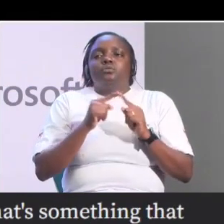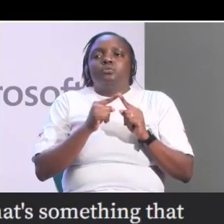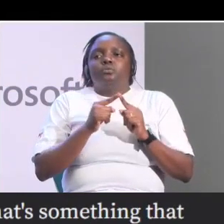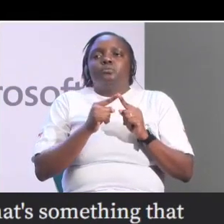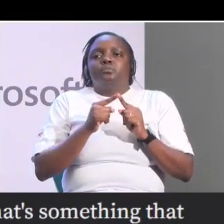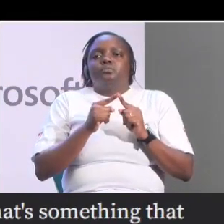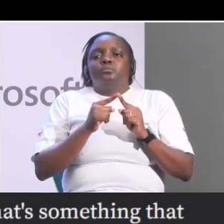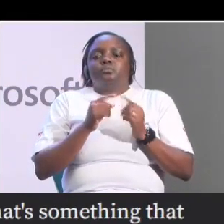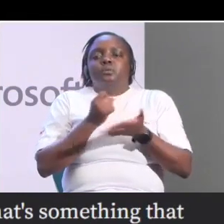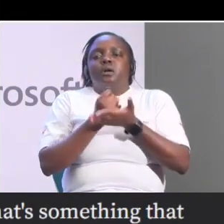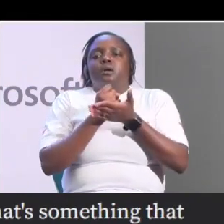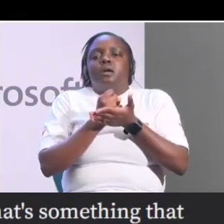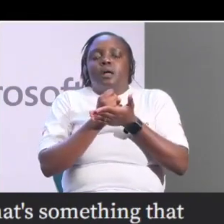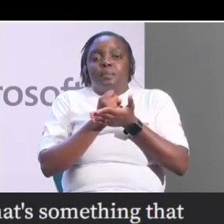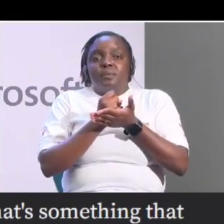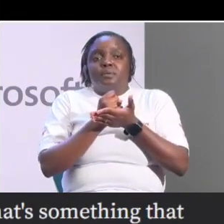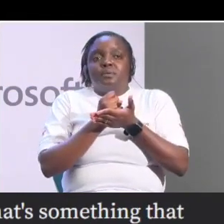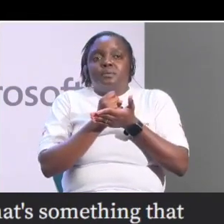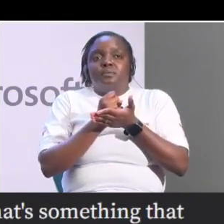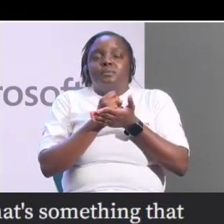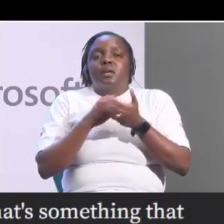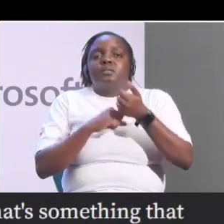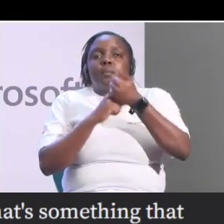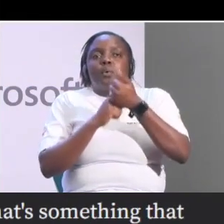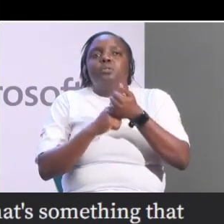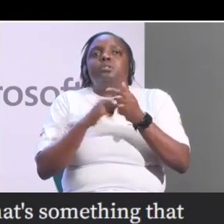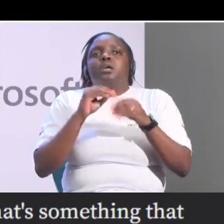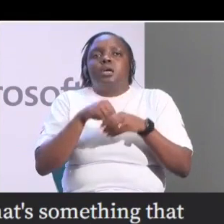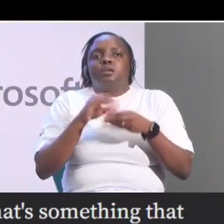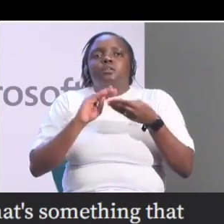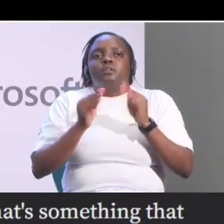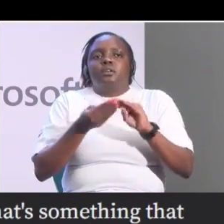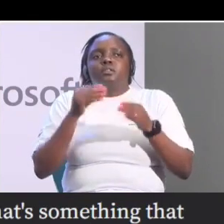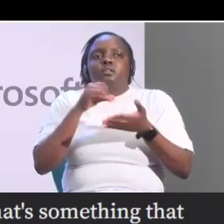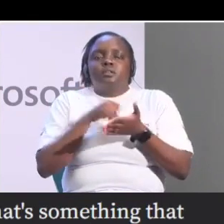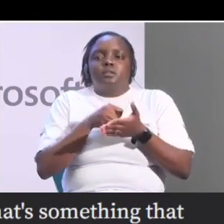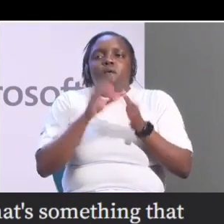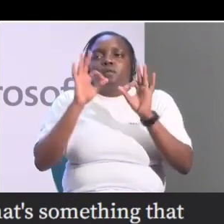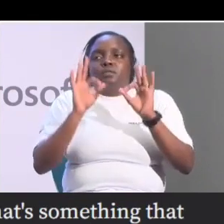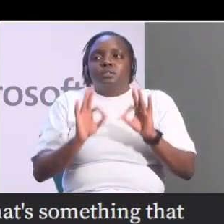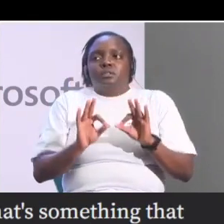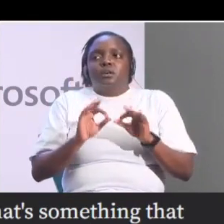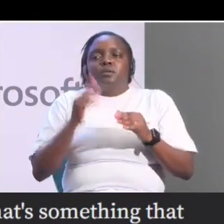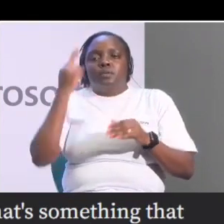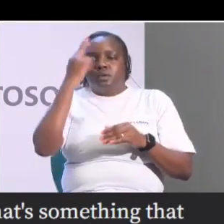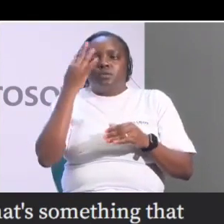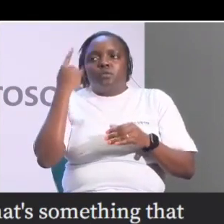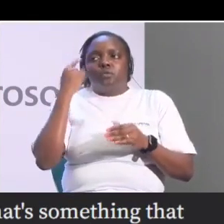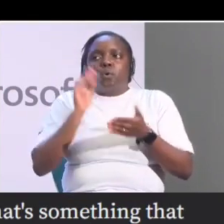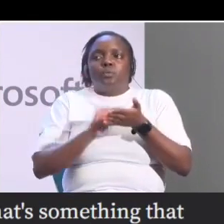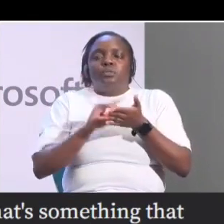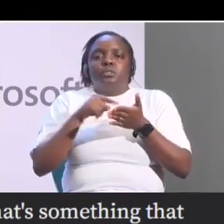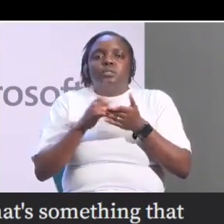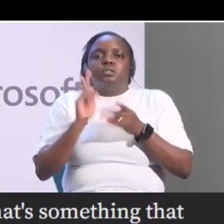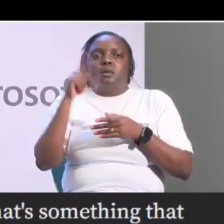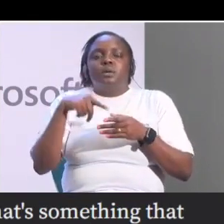to help and support them in creating that. Fantastic. And I think the reason for putting this up is